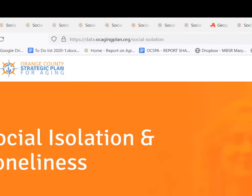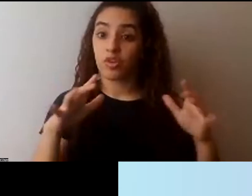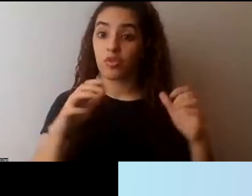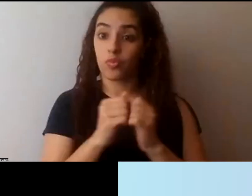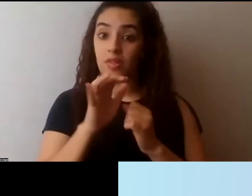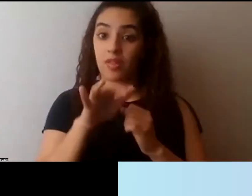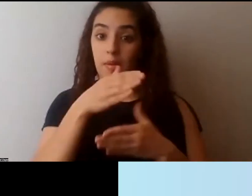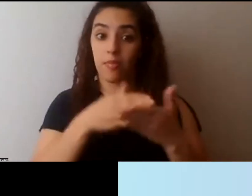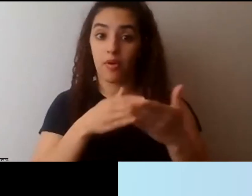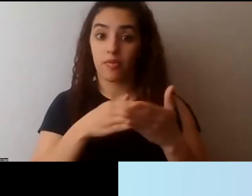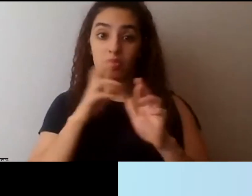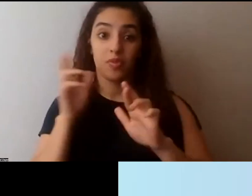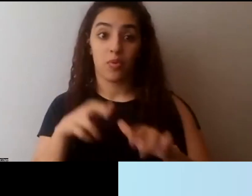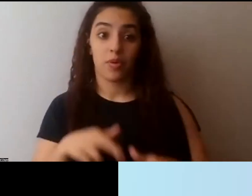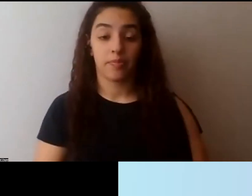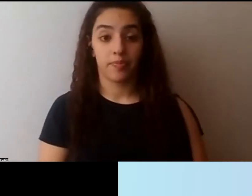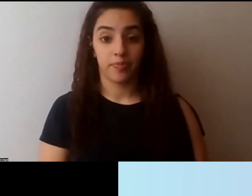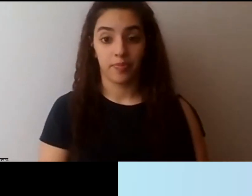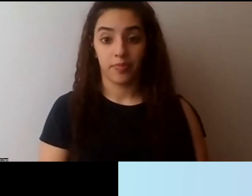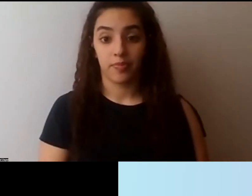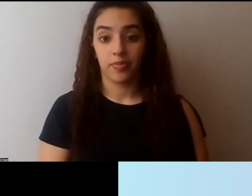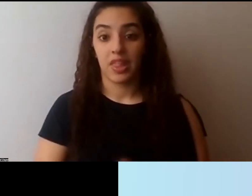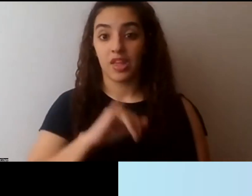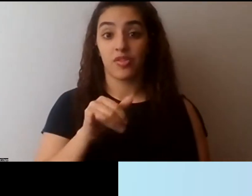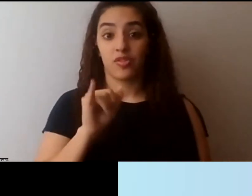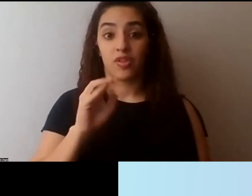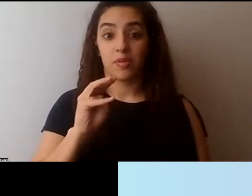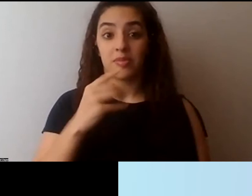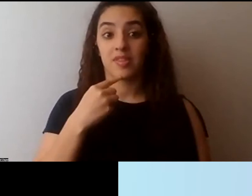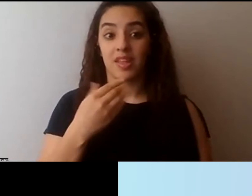report. Thank you, Holly. Well said.